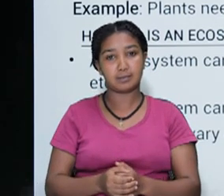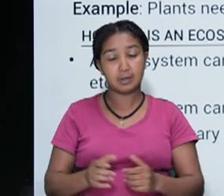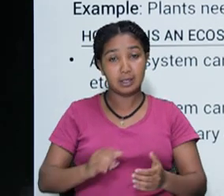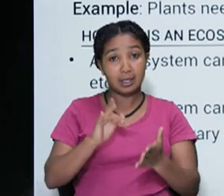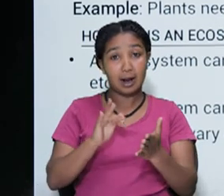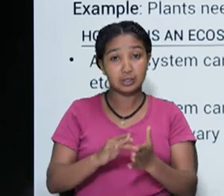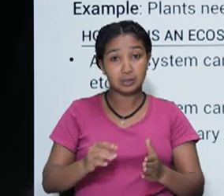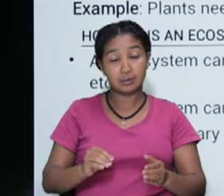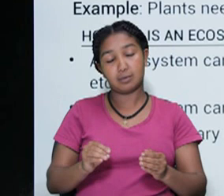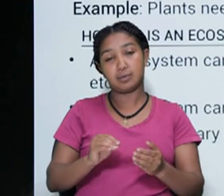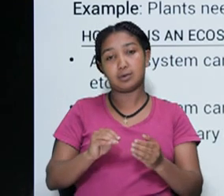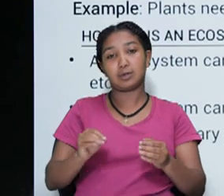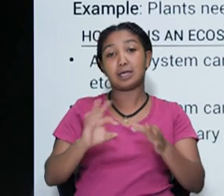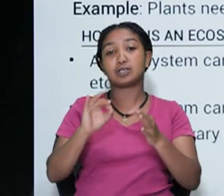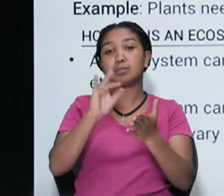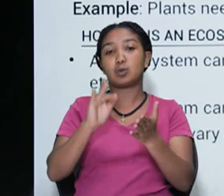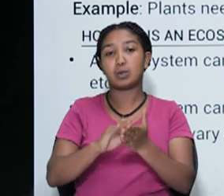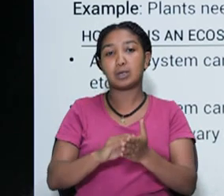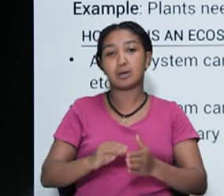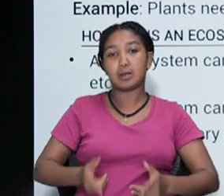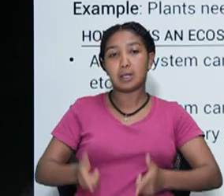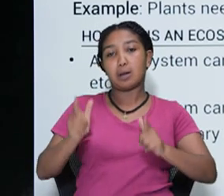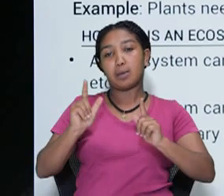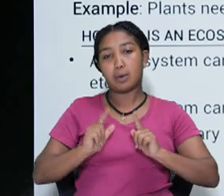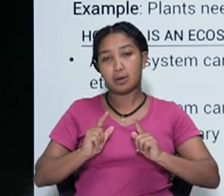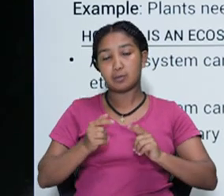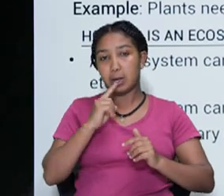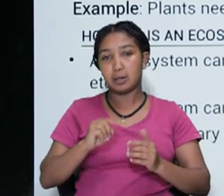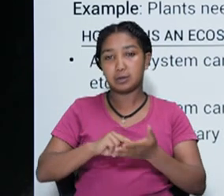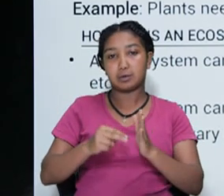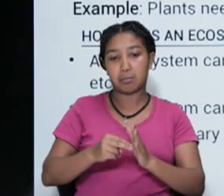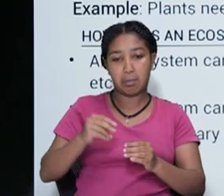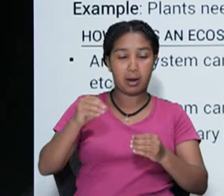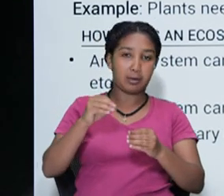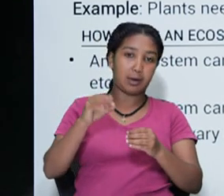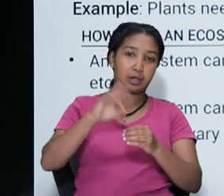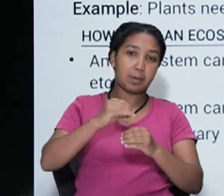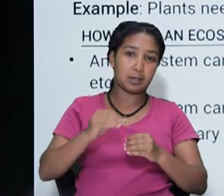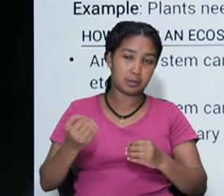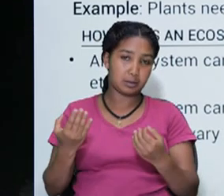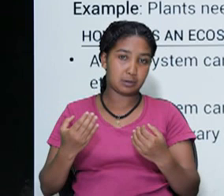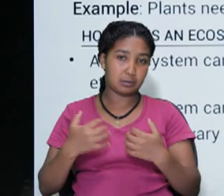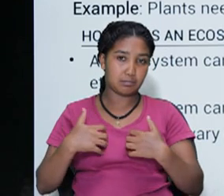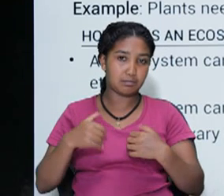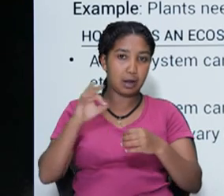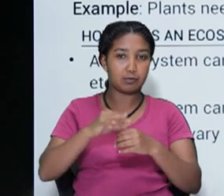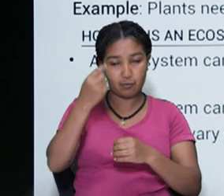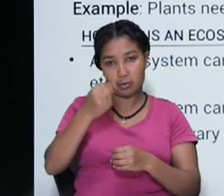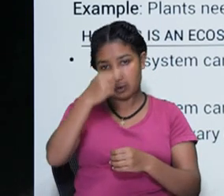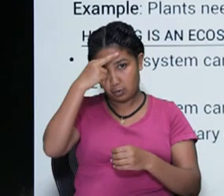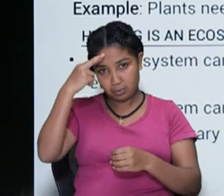Interaction between biotic factors, that means between animals and the plants for the purpose of food, for the purpose of